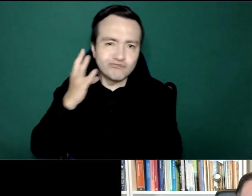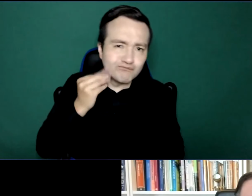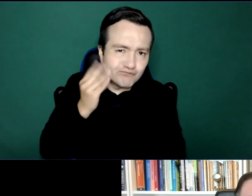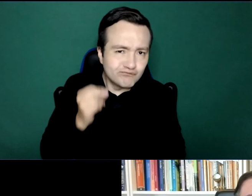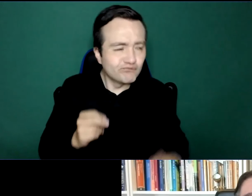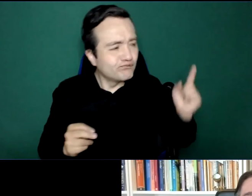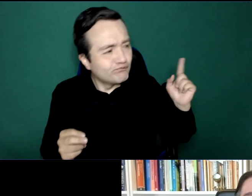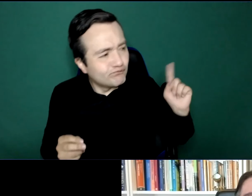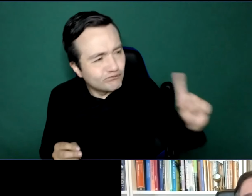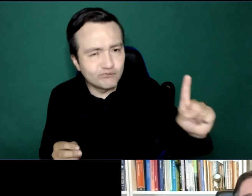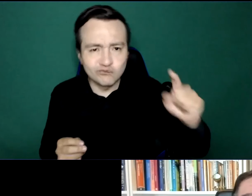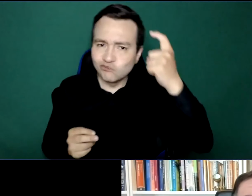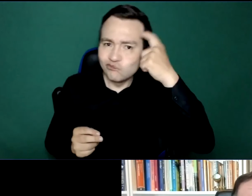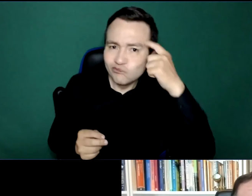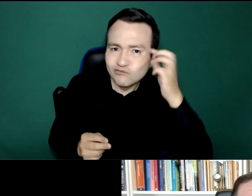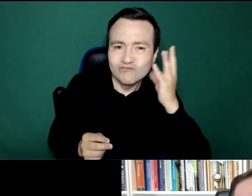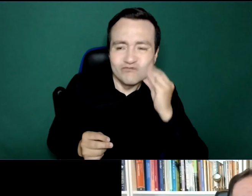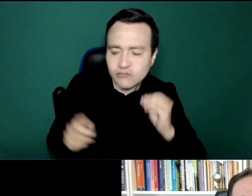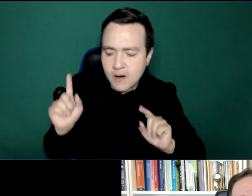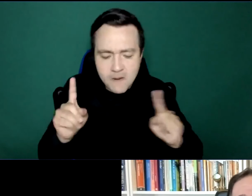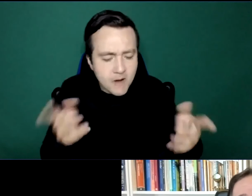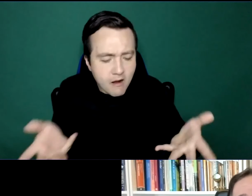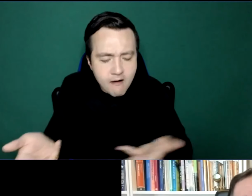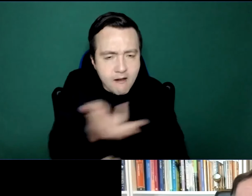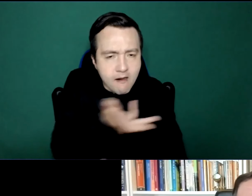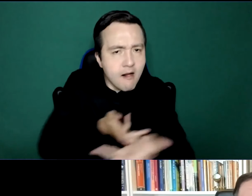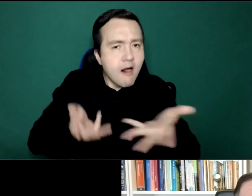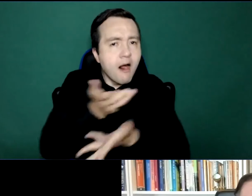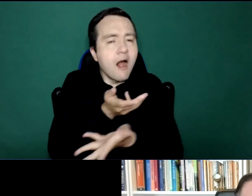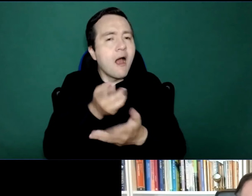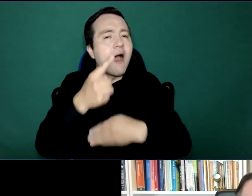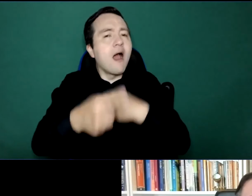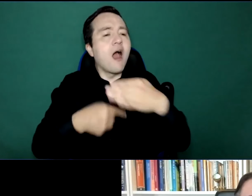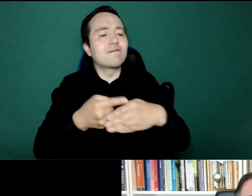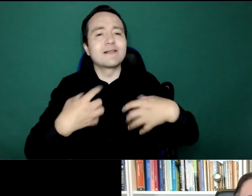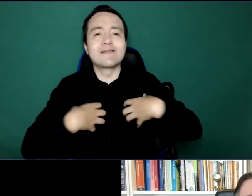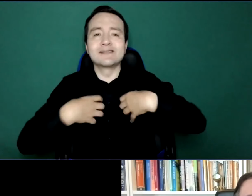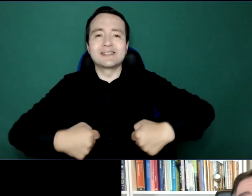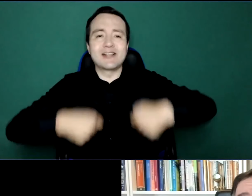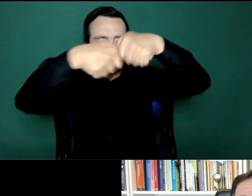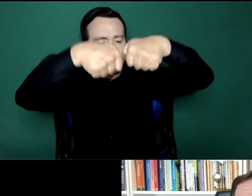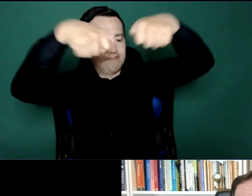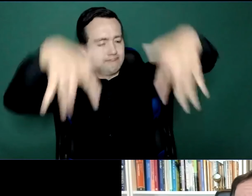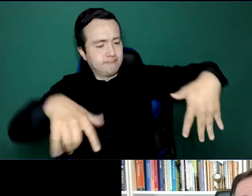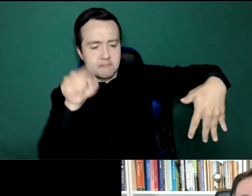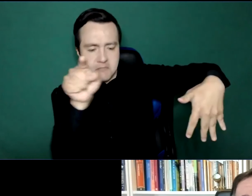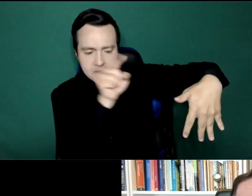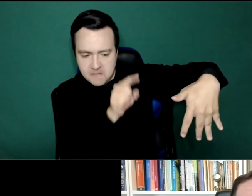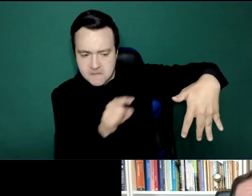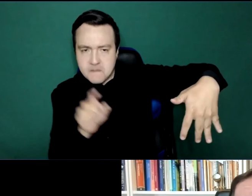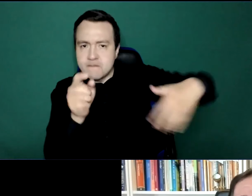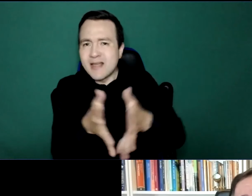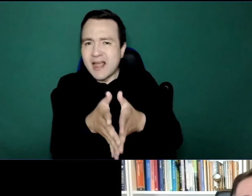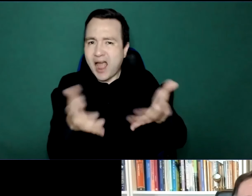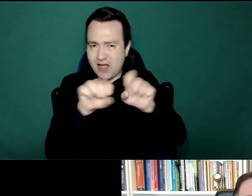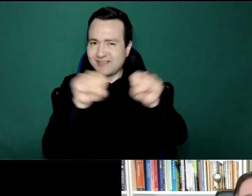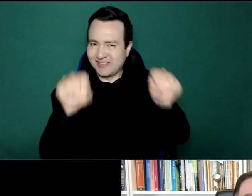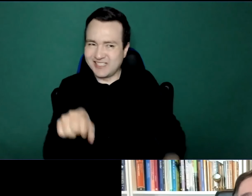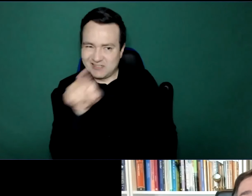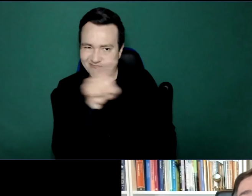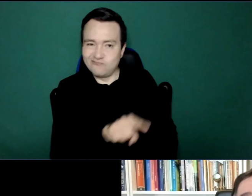on diverse aspects met by the health systems to reach universal health. This is the beginning of